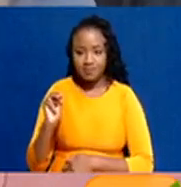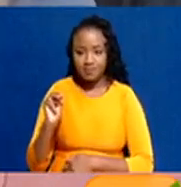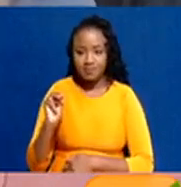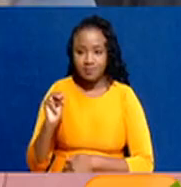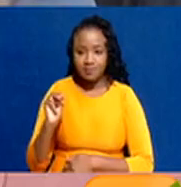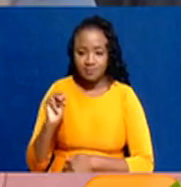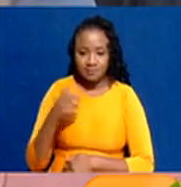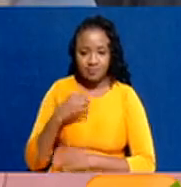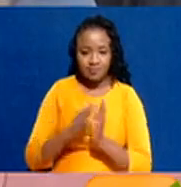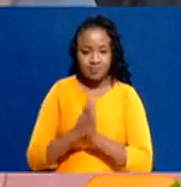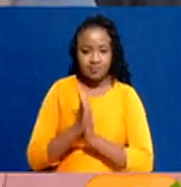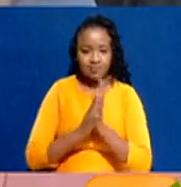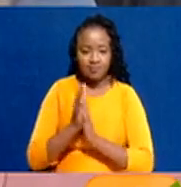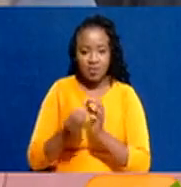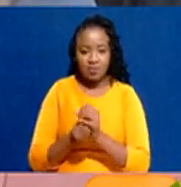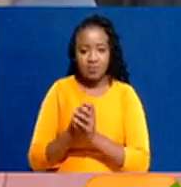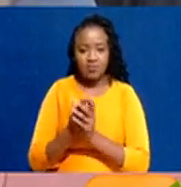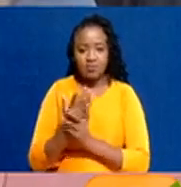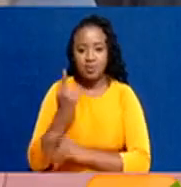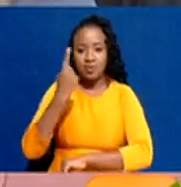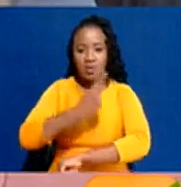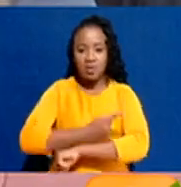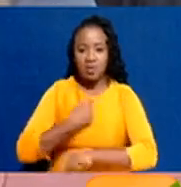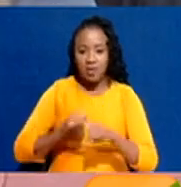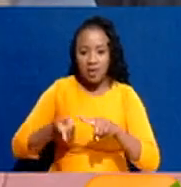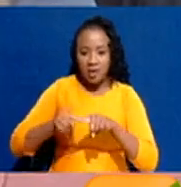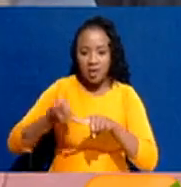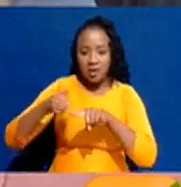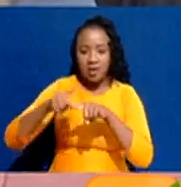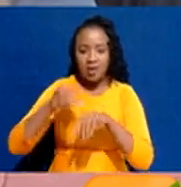nikaanza kukua, nika grow. Kwa siku naingiza 10K,